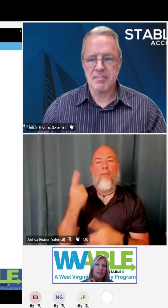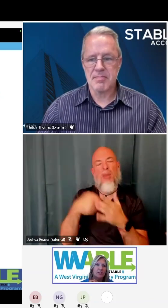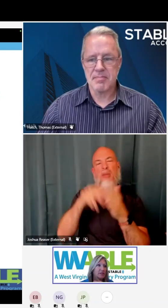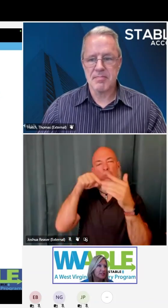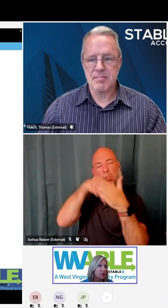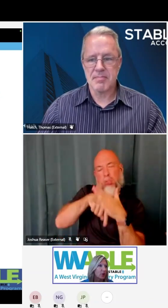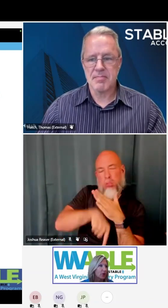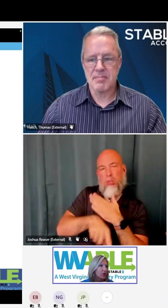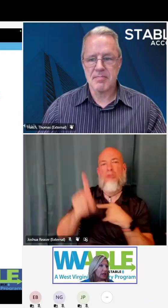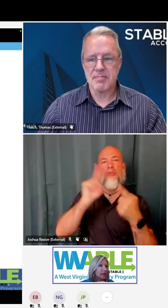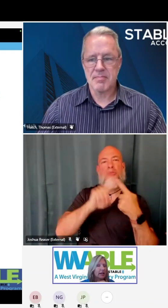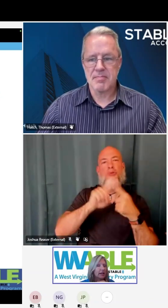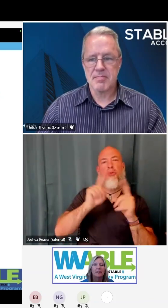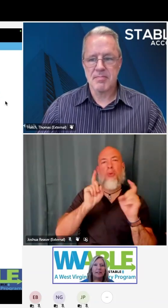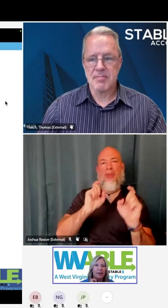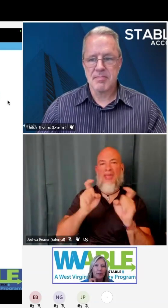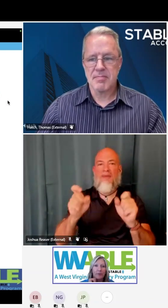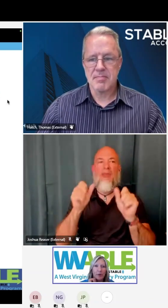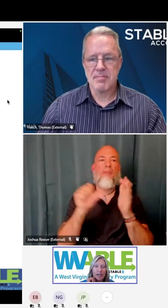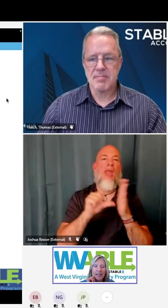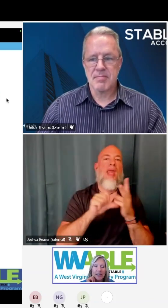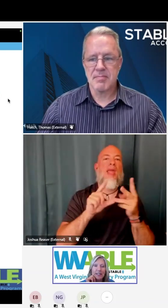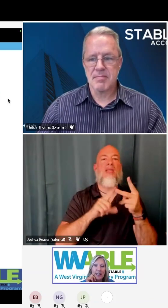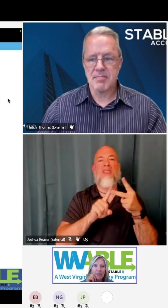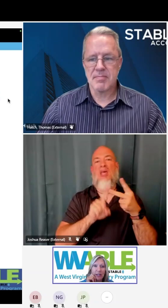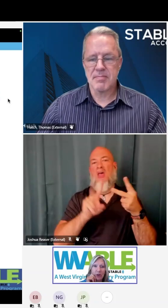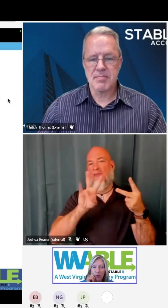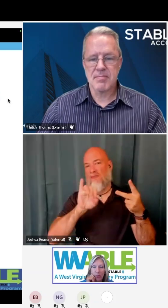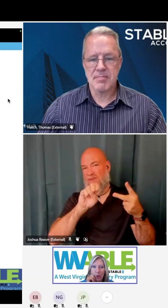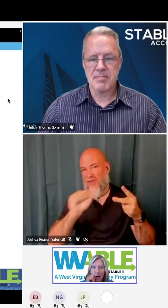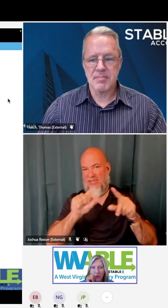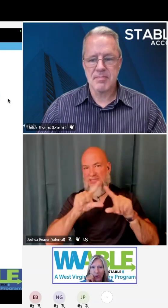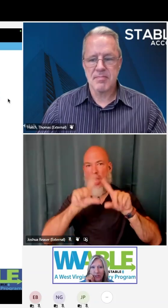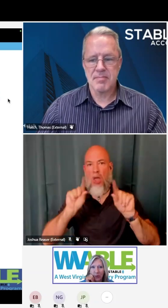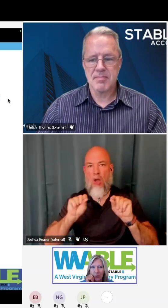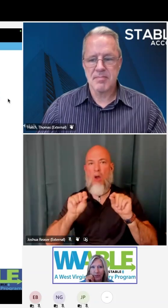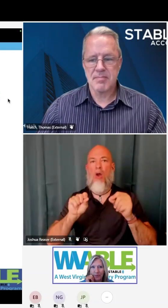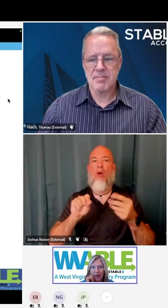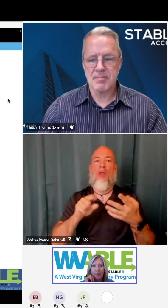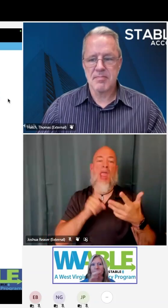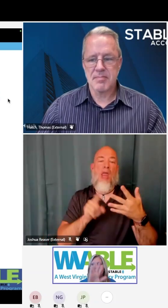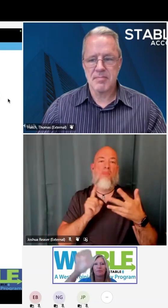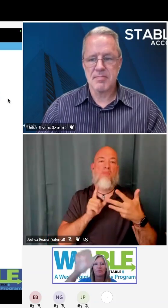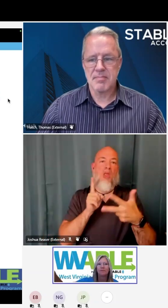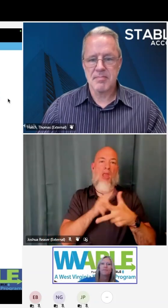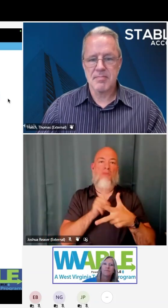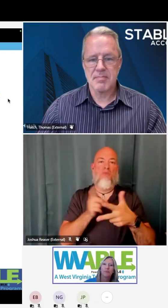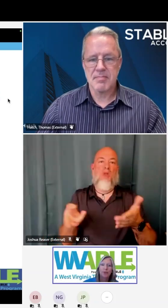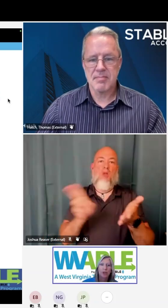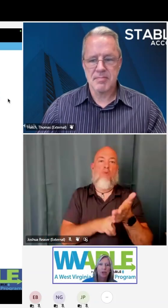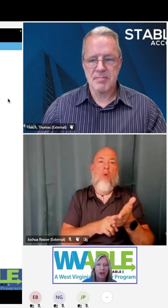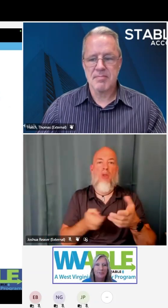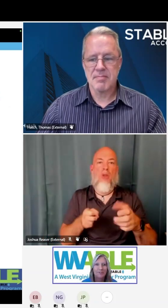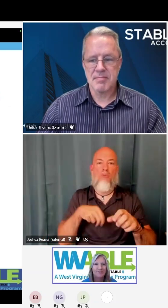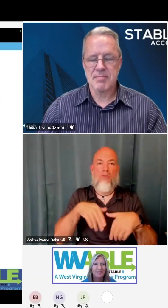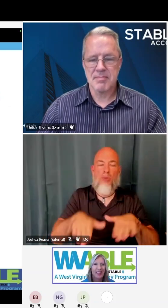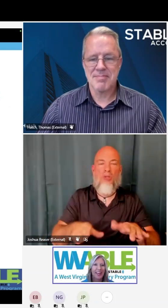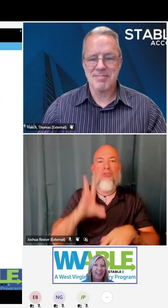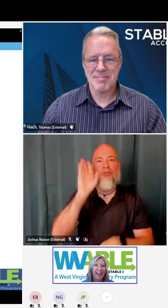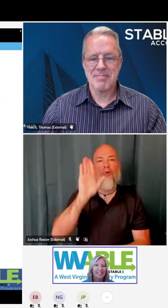gifting page, the Visa card, those kinds of things, and even an enrollment walkthrough. So be on the